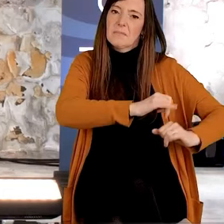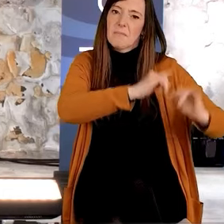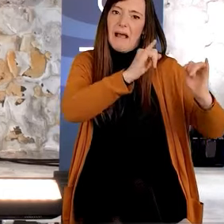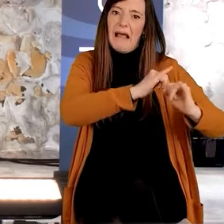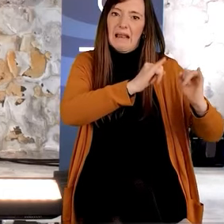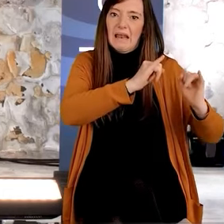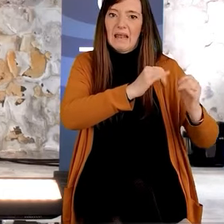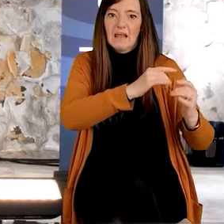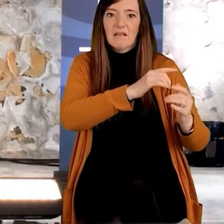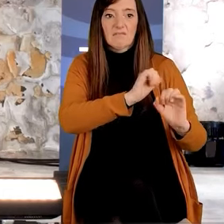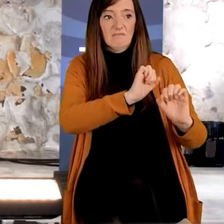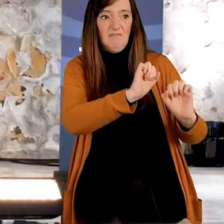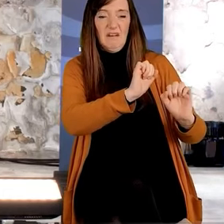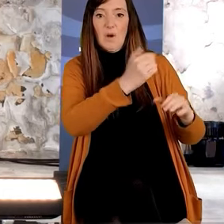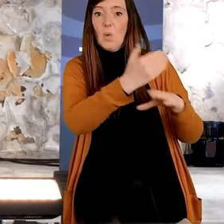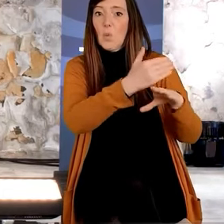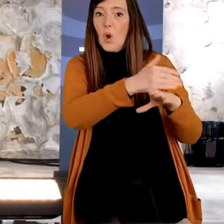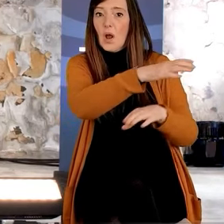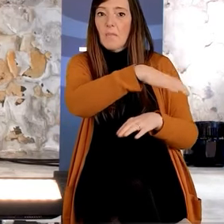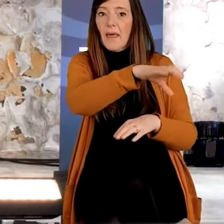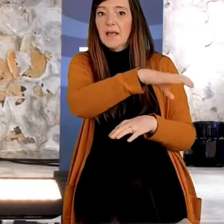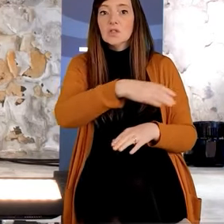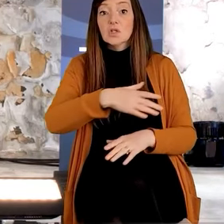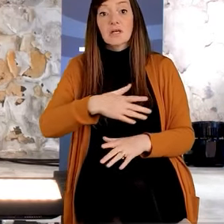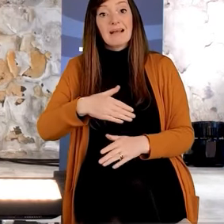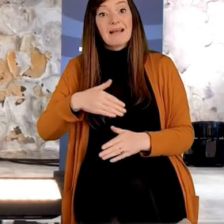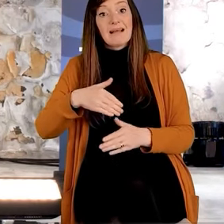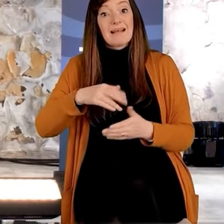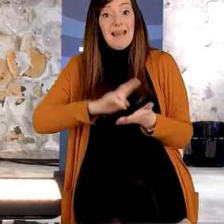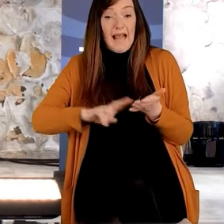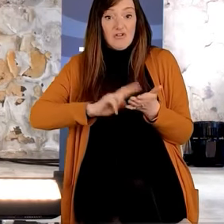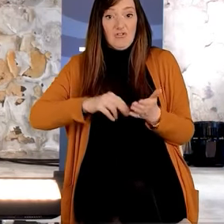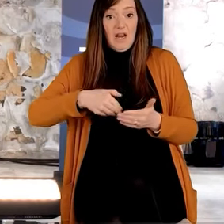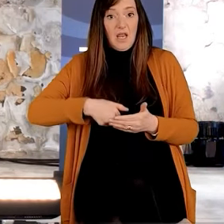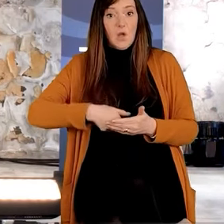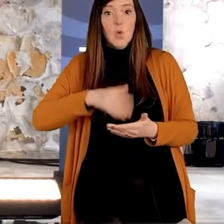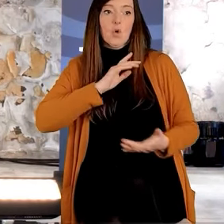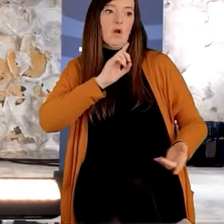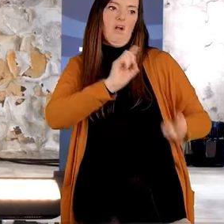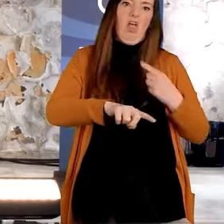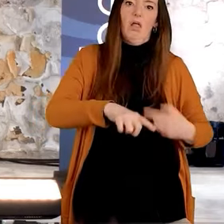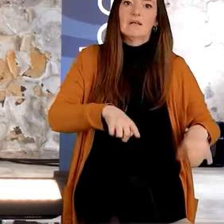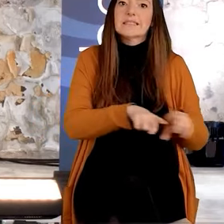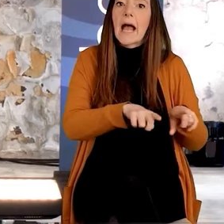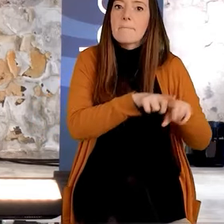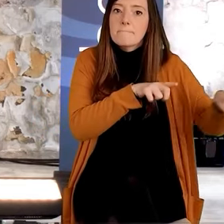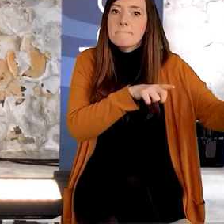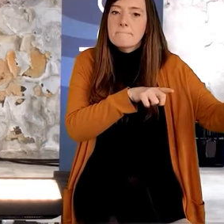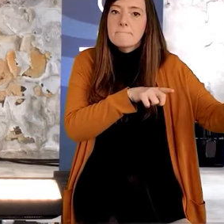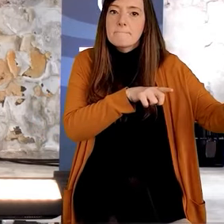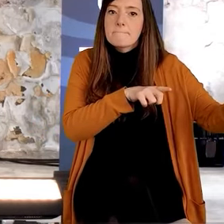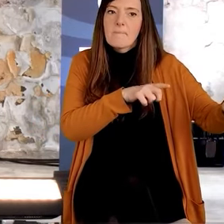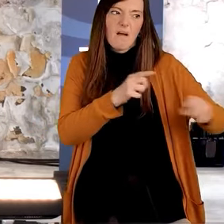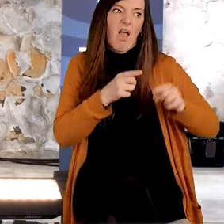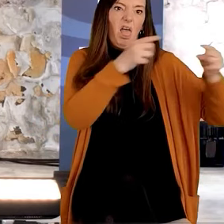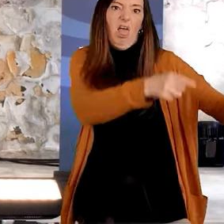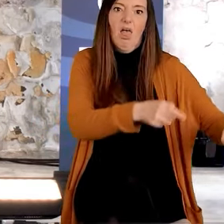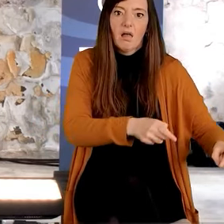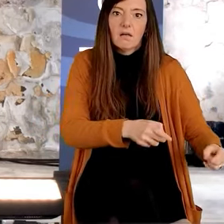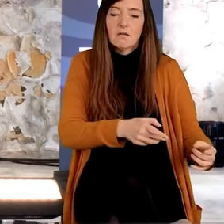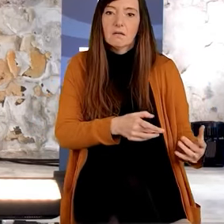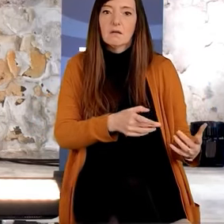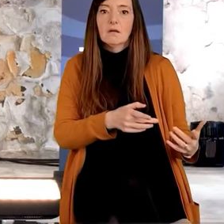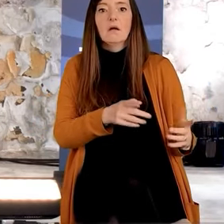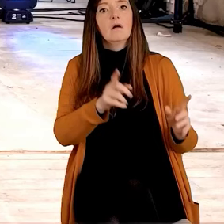You naturally want to hit back. You think, well, two can play at that game. I can get my own back at them. And we need to pray this